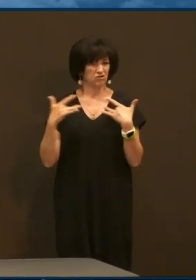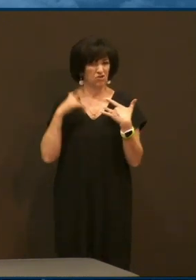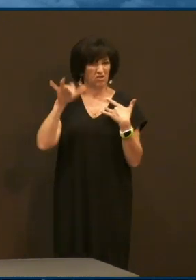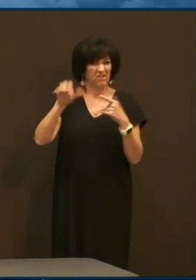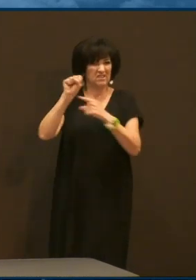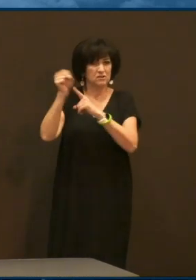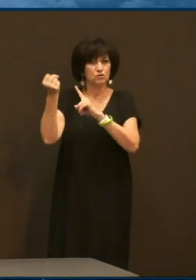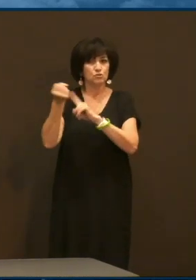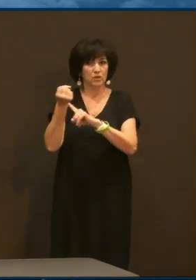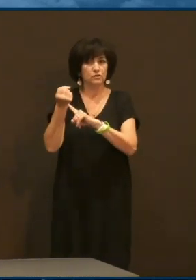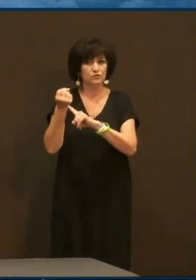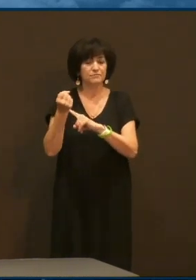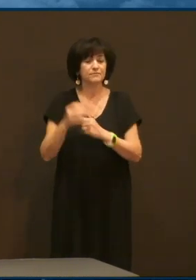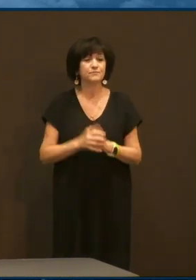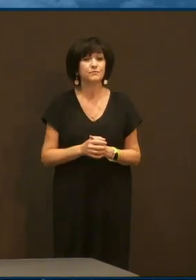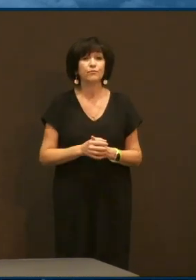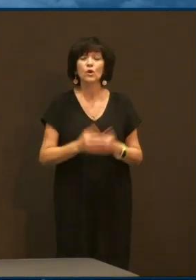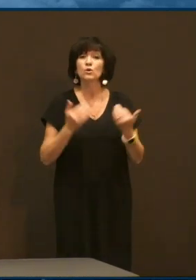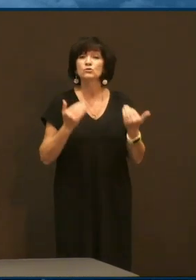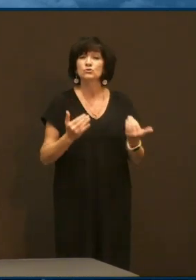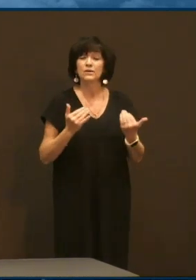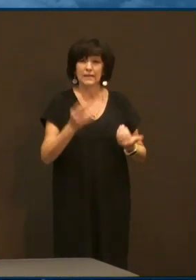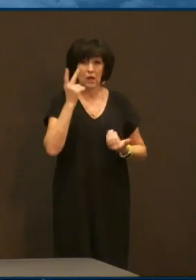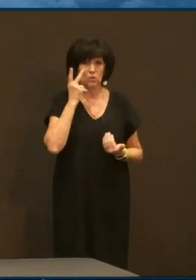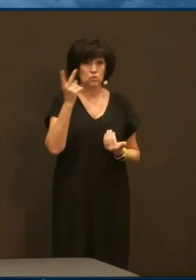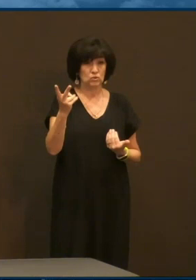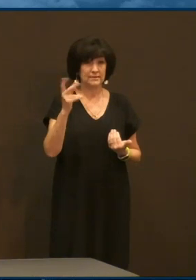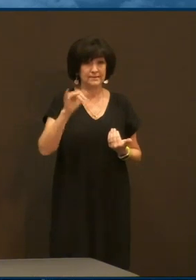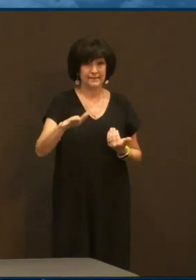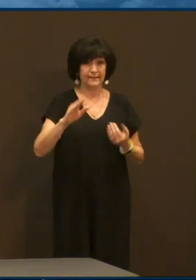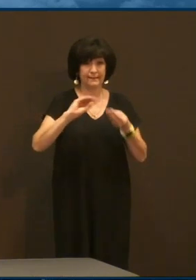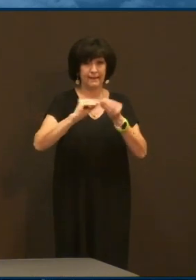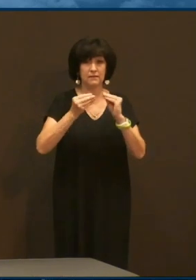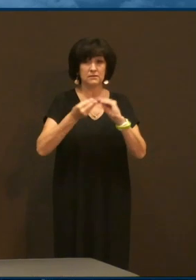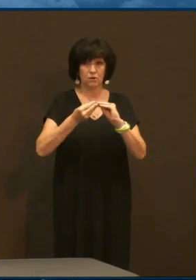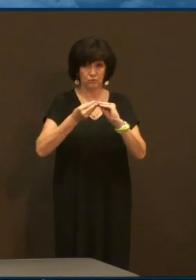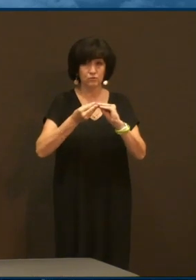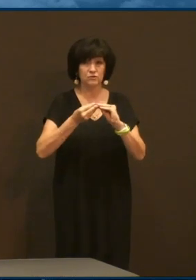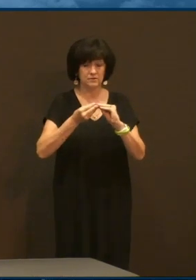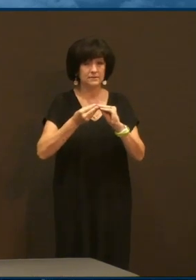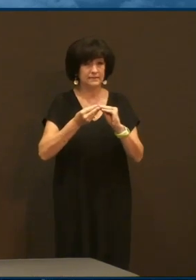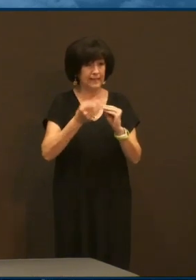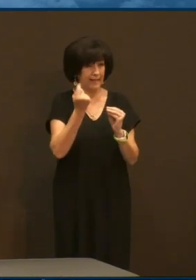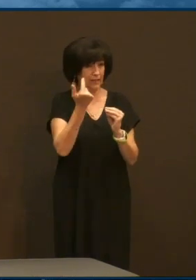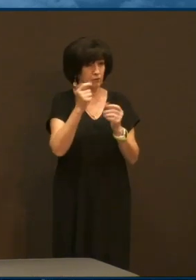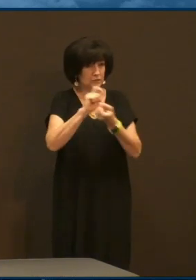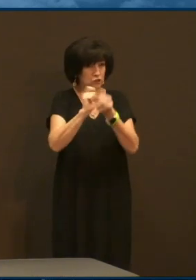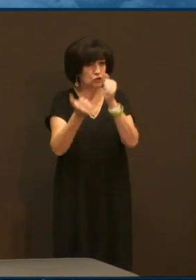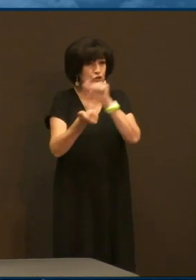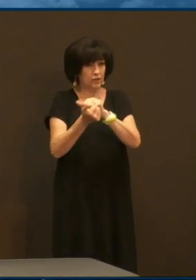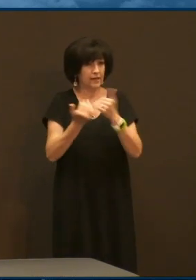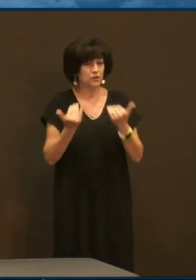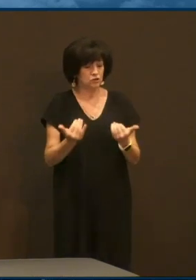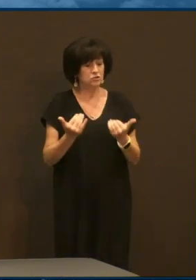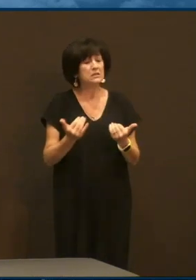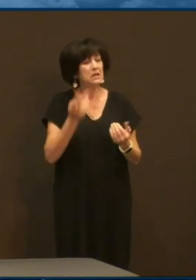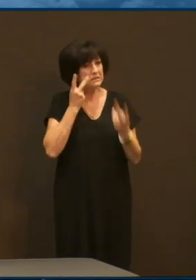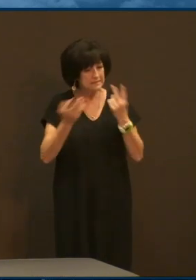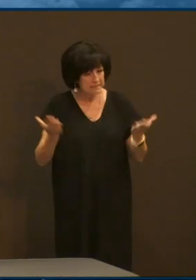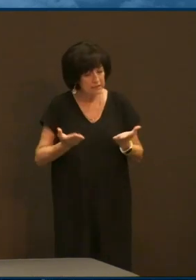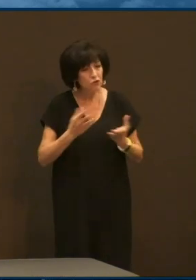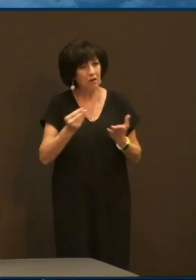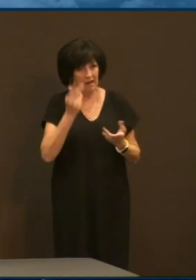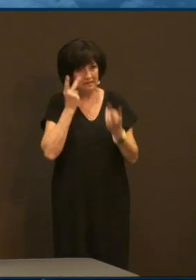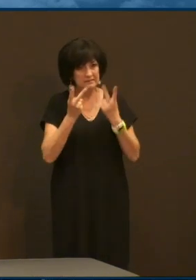see there's a little bit of a shift here, and we'll talk about this. It's something that's occurring here in Delaware, as well as other states across the country